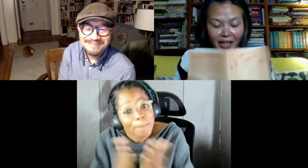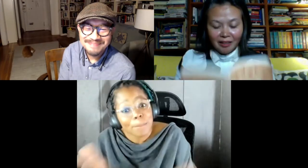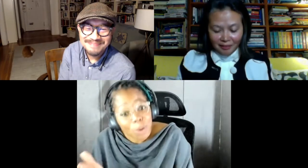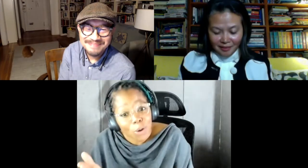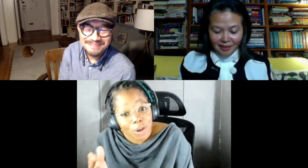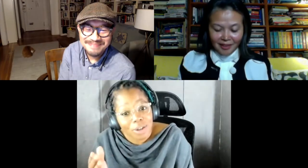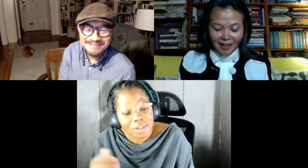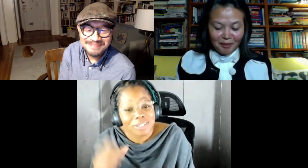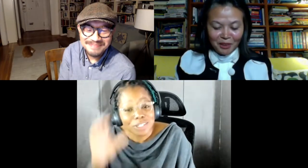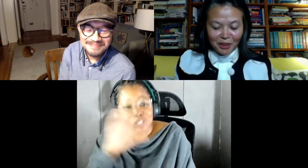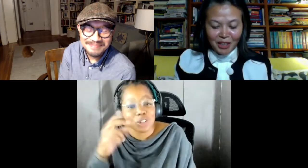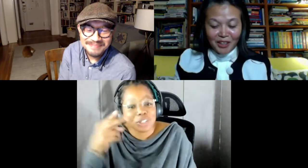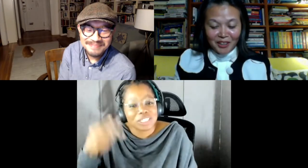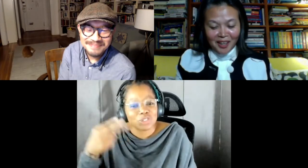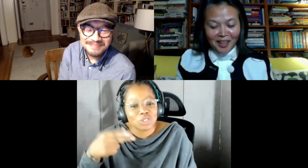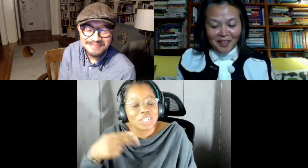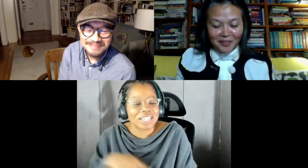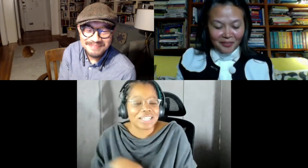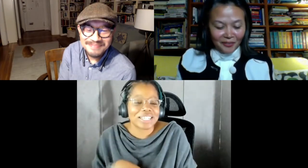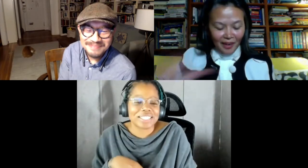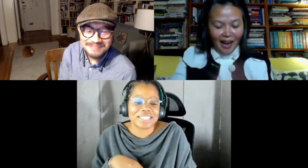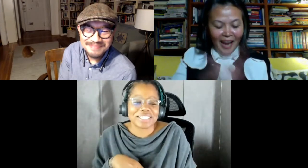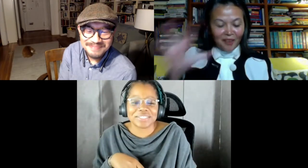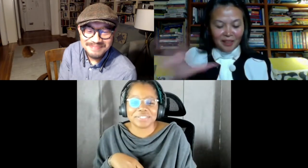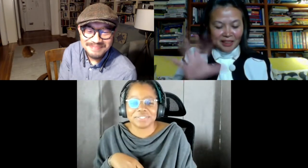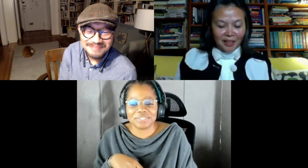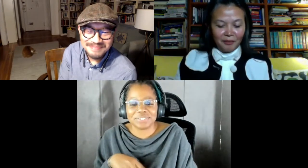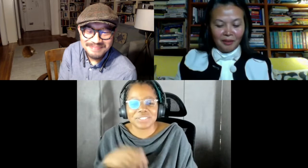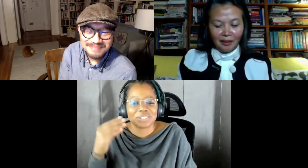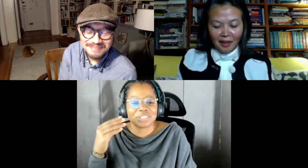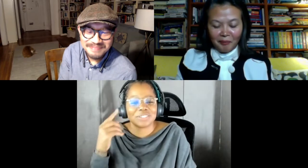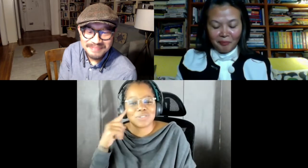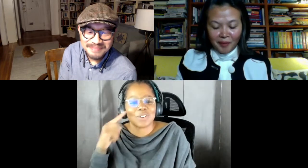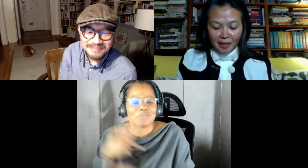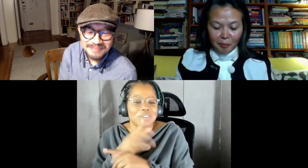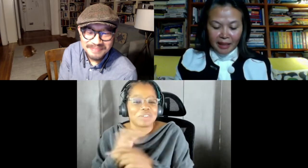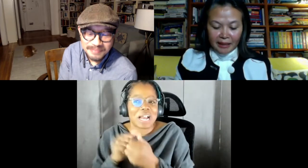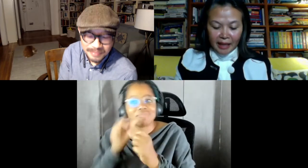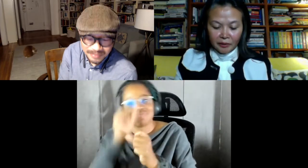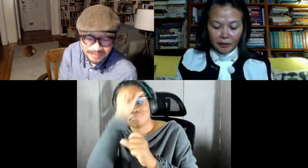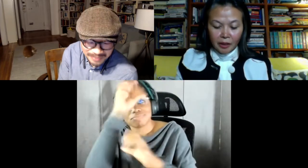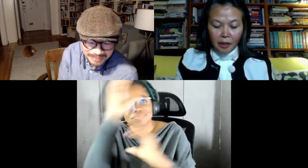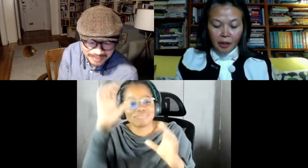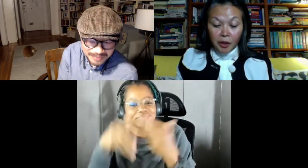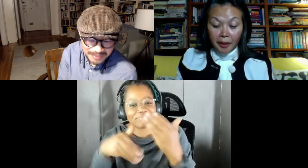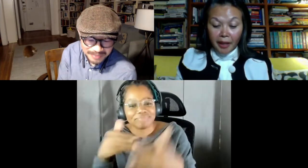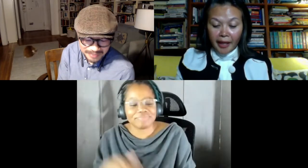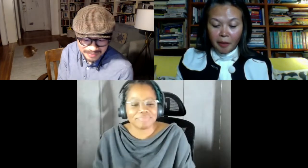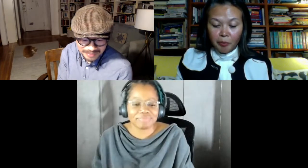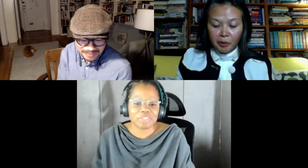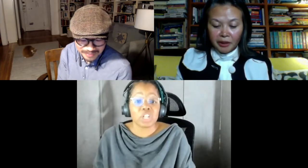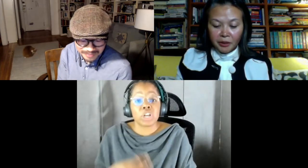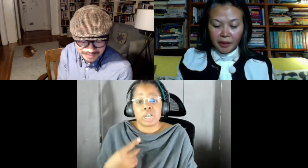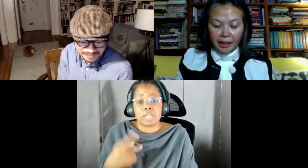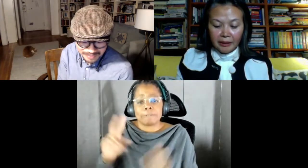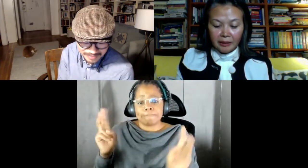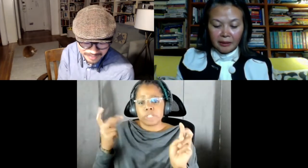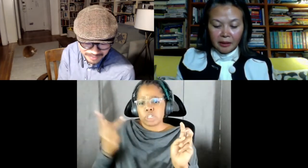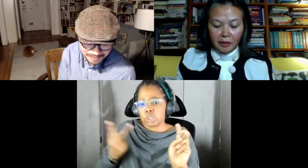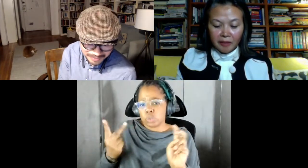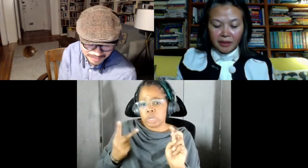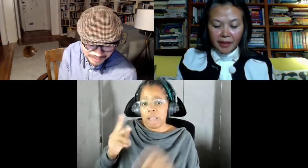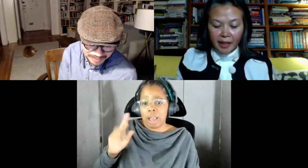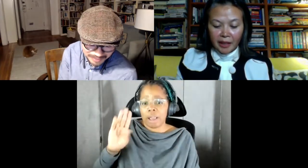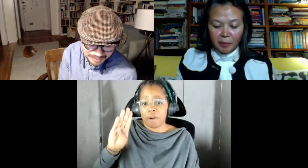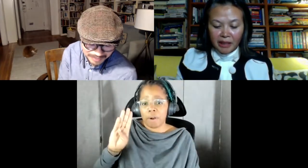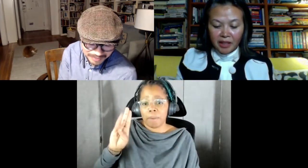History, to know how the scene plays out. You and I are Buddhists, right? You